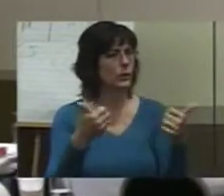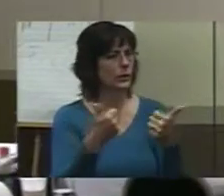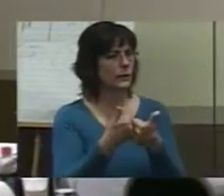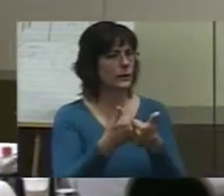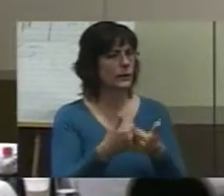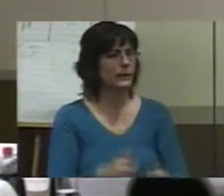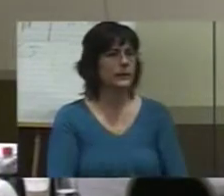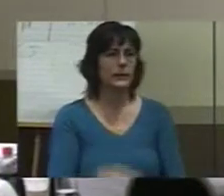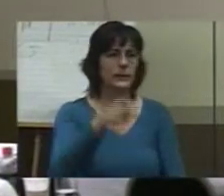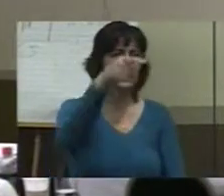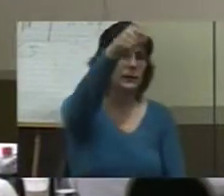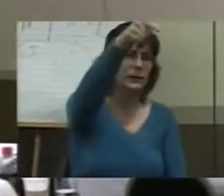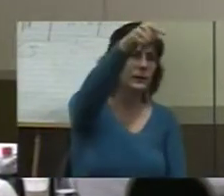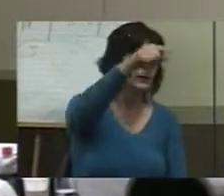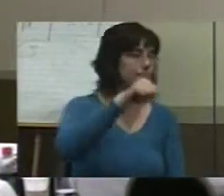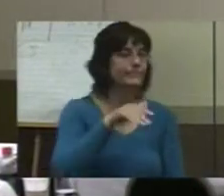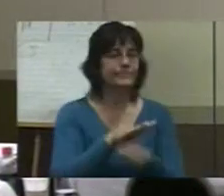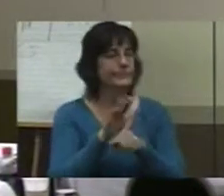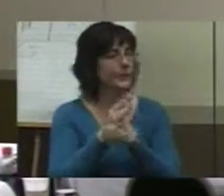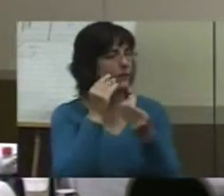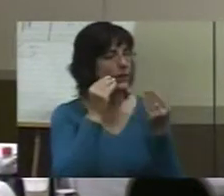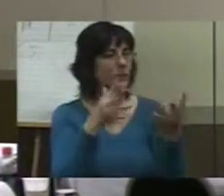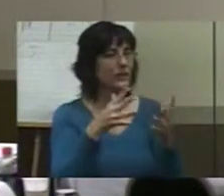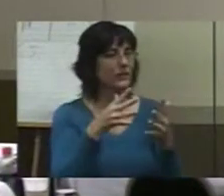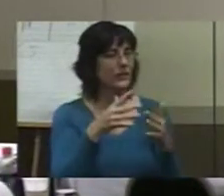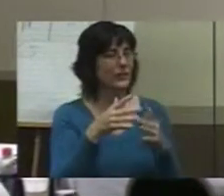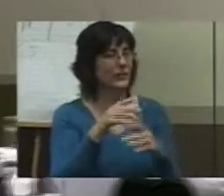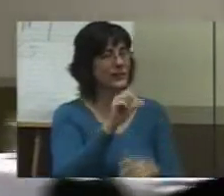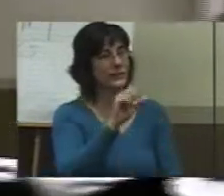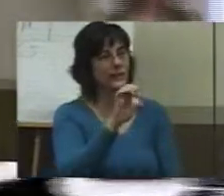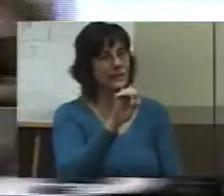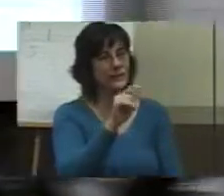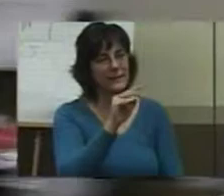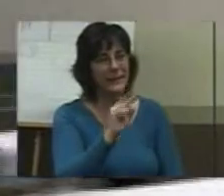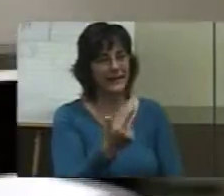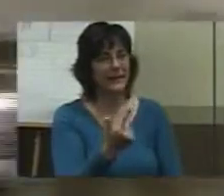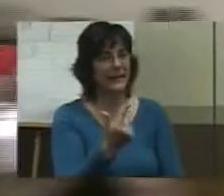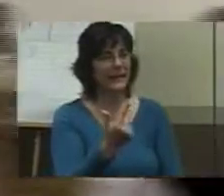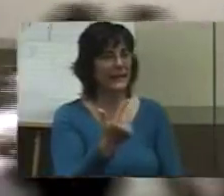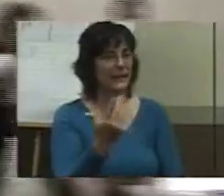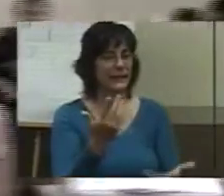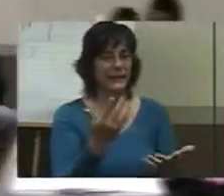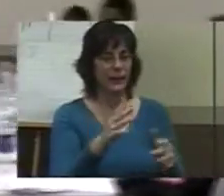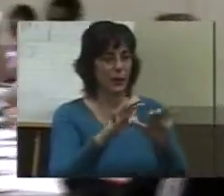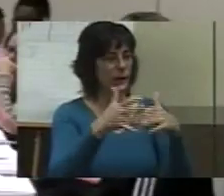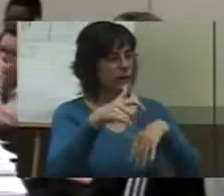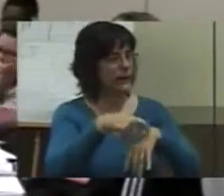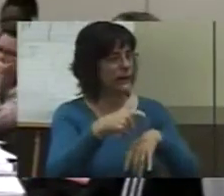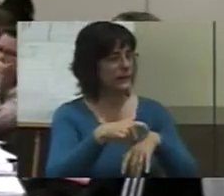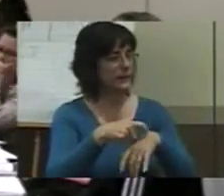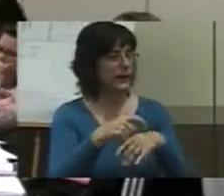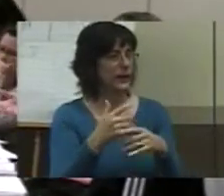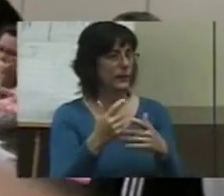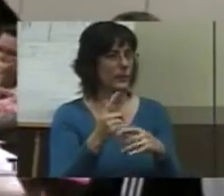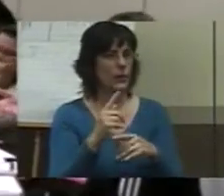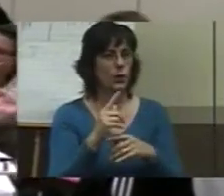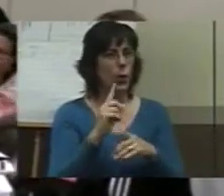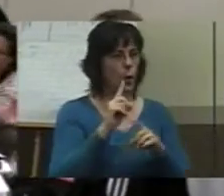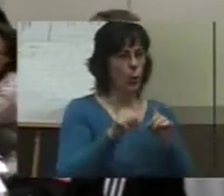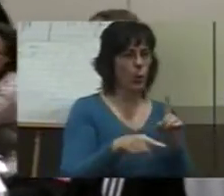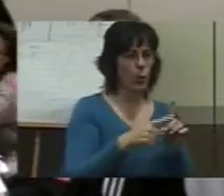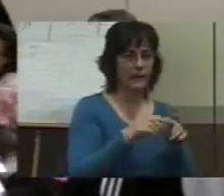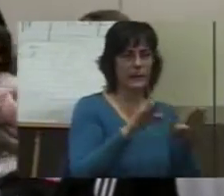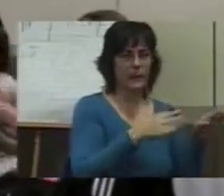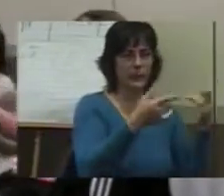this? What were some of your challenges? Yes? We didn't know enough information in the studying areas to what last